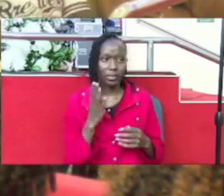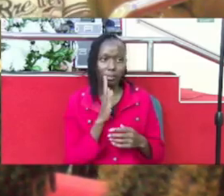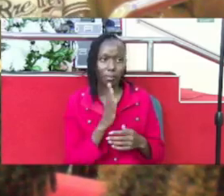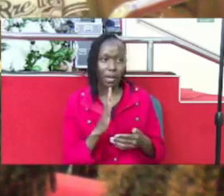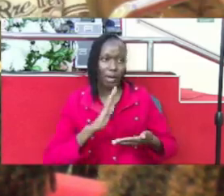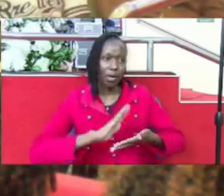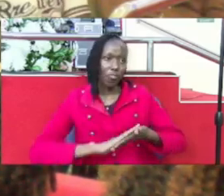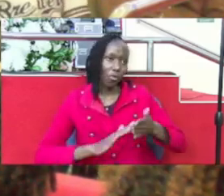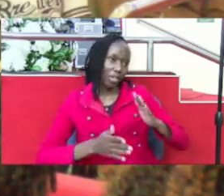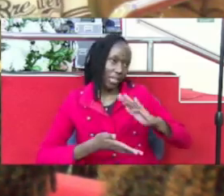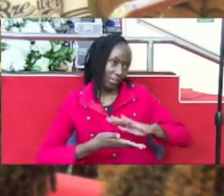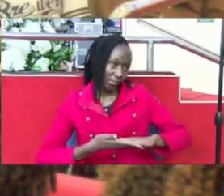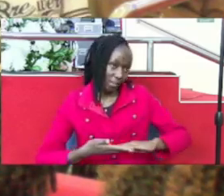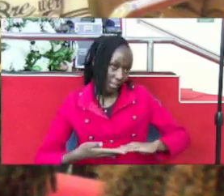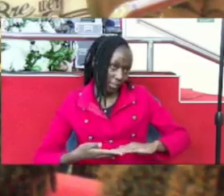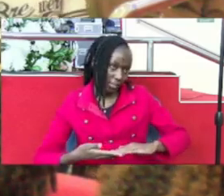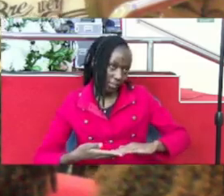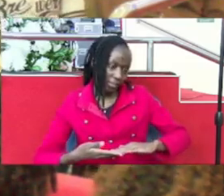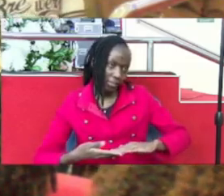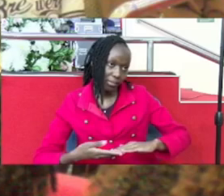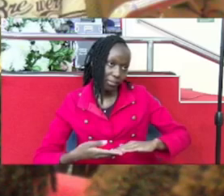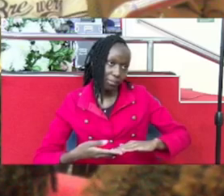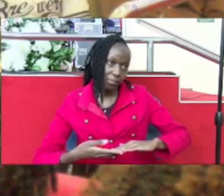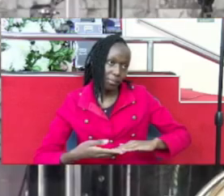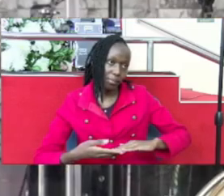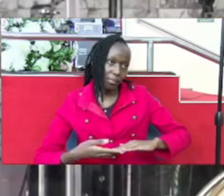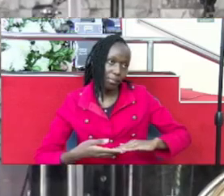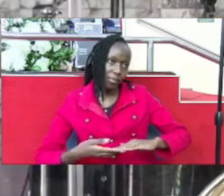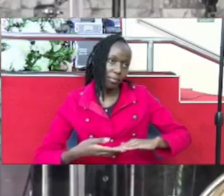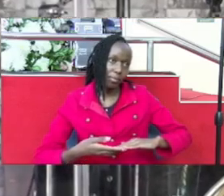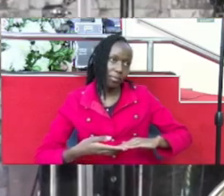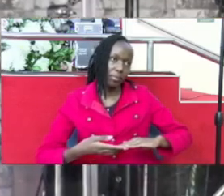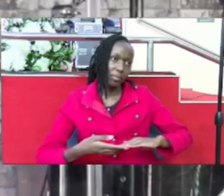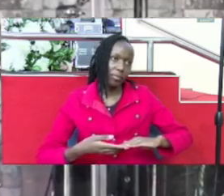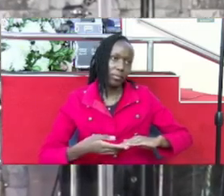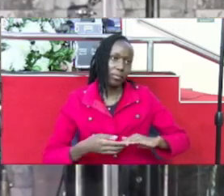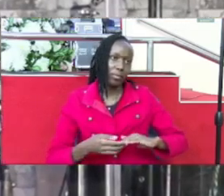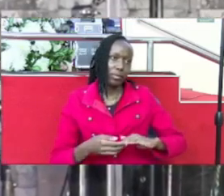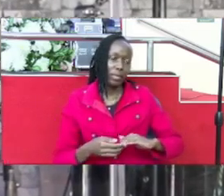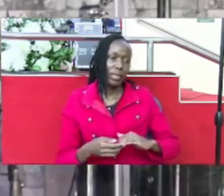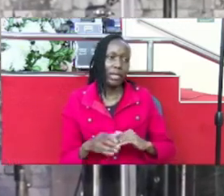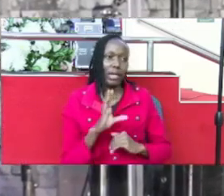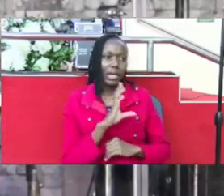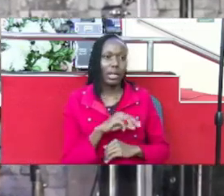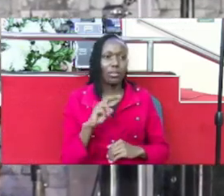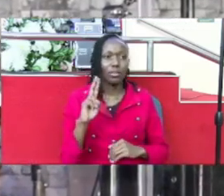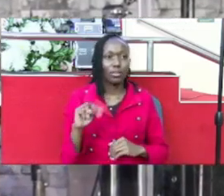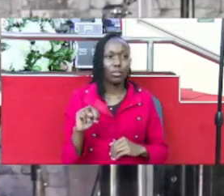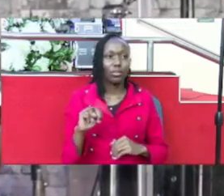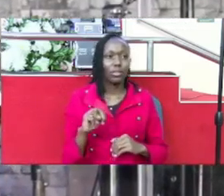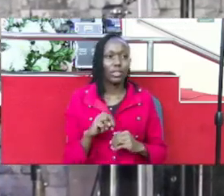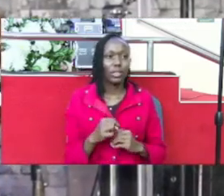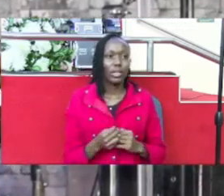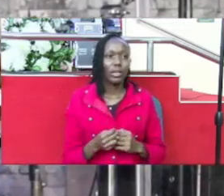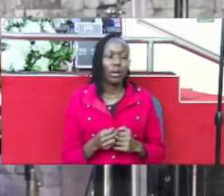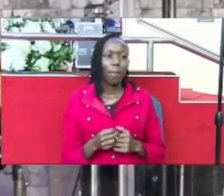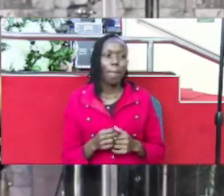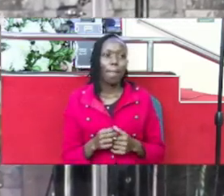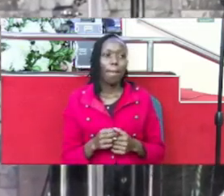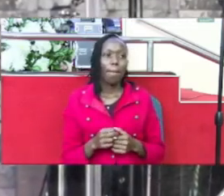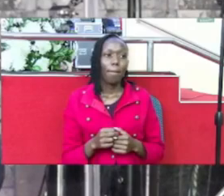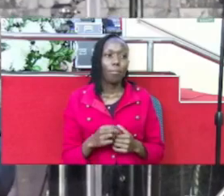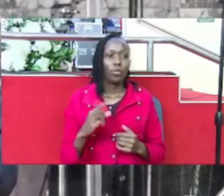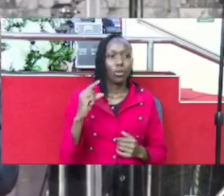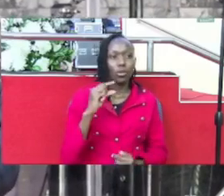Ya pili tunatiwa motisha na msamaha na sio kujihukumu. Because salvation is not